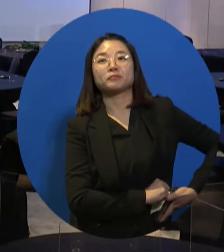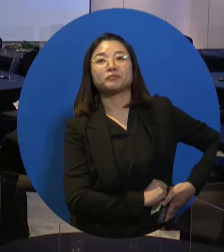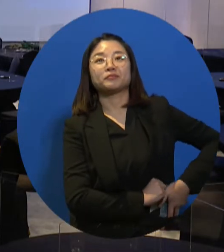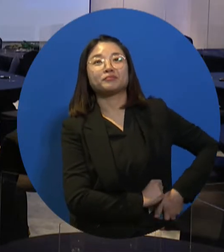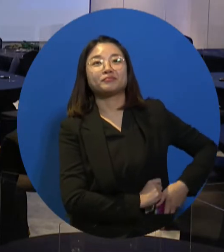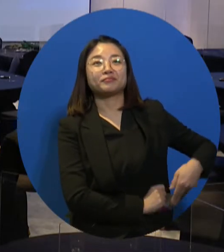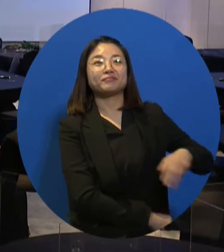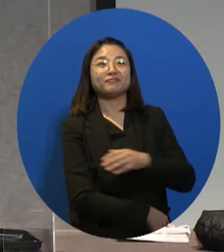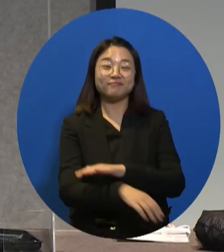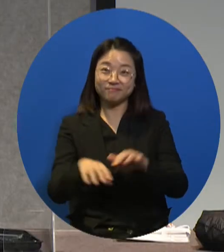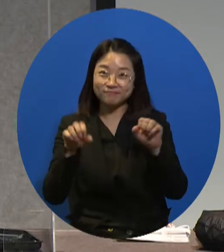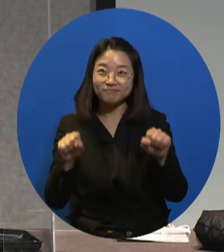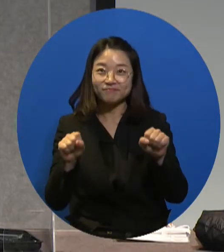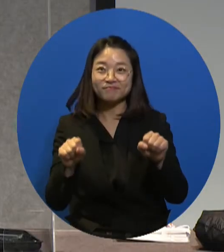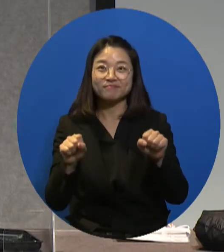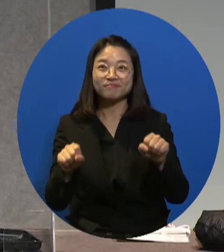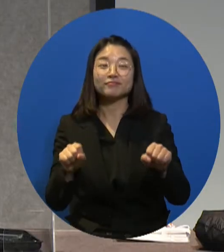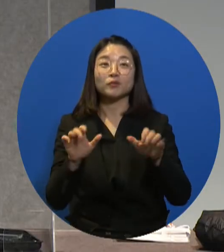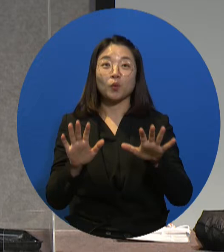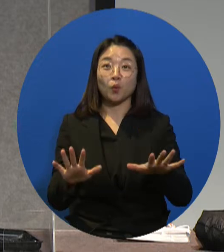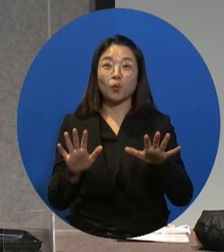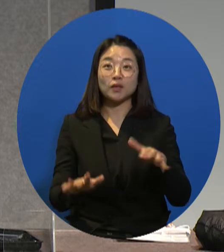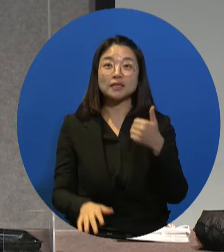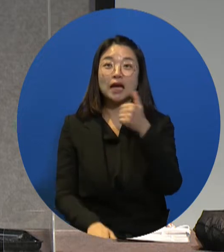Hello everyone.